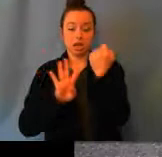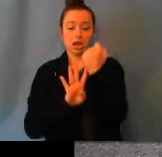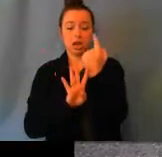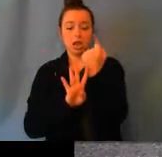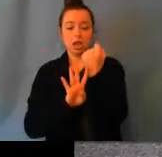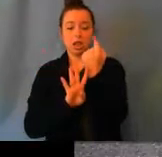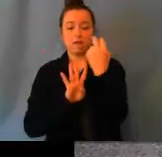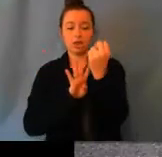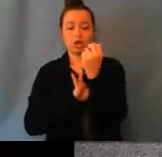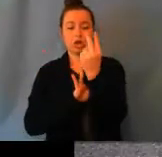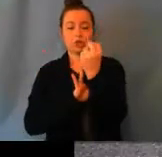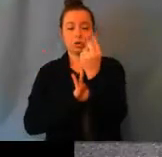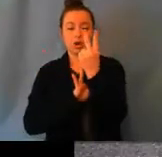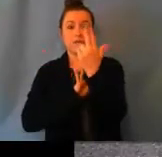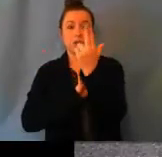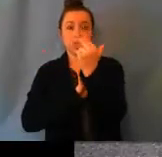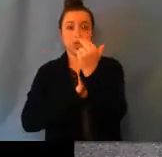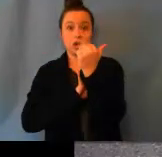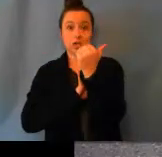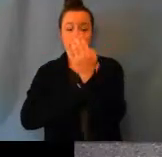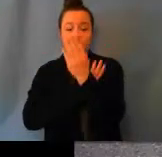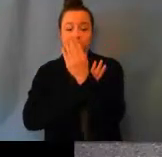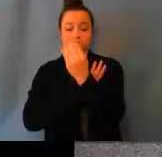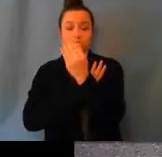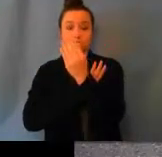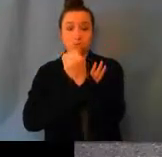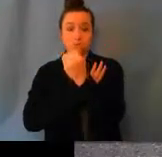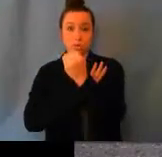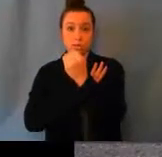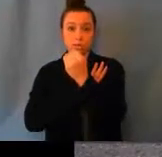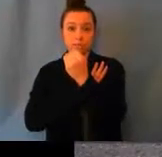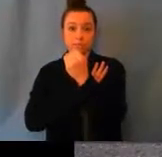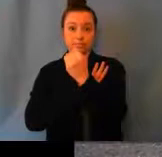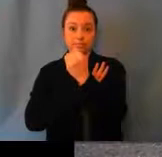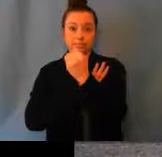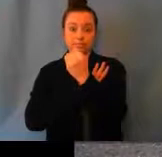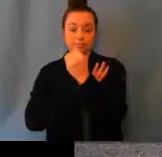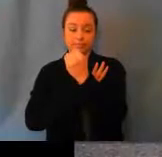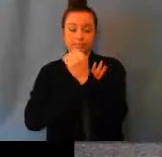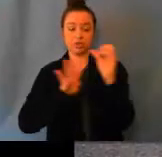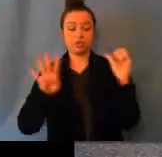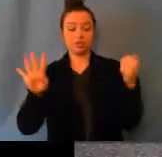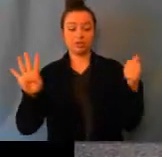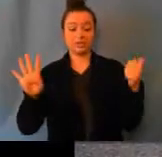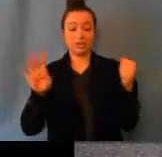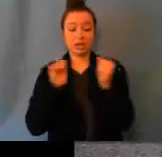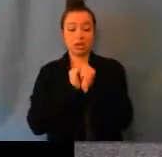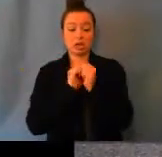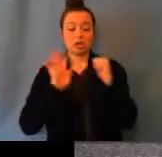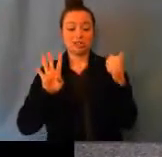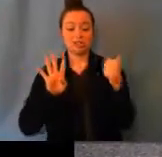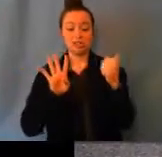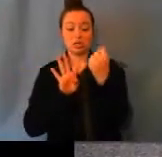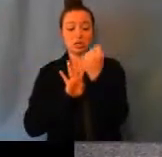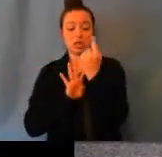head and let's count 4 more. Ready? So 10, 11, 12, 13,